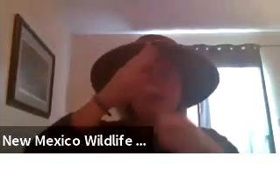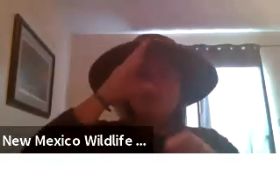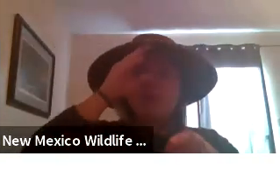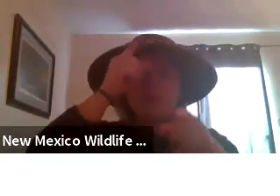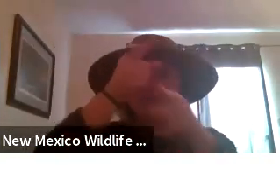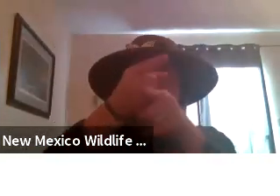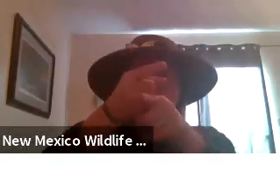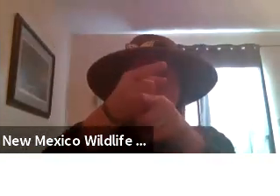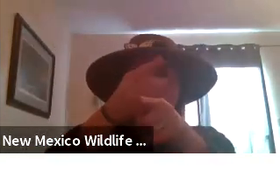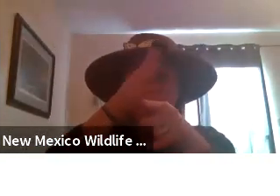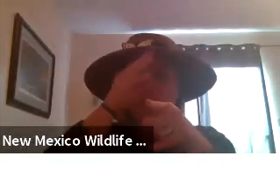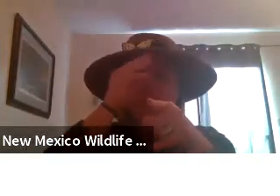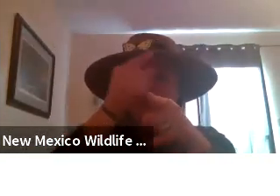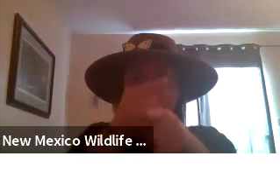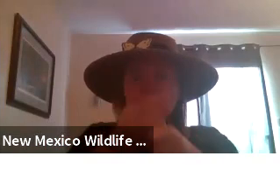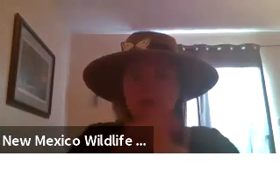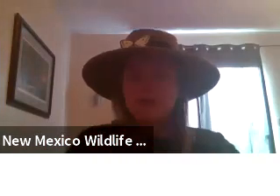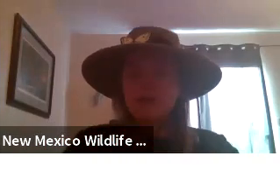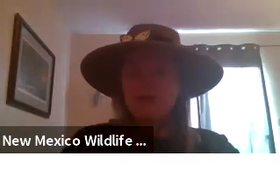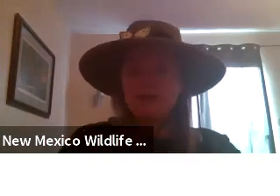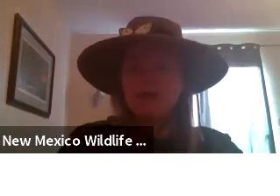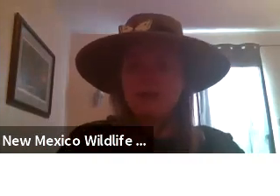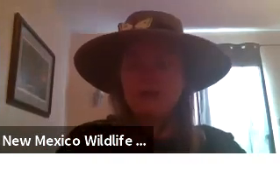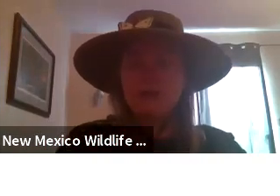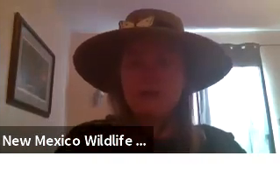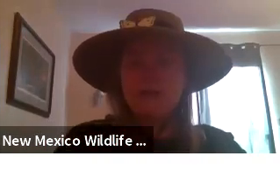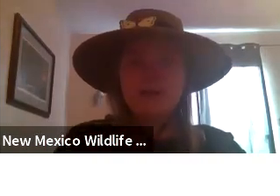Brother, much easier. Brother.